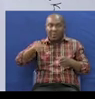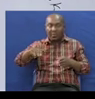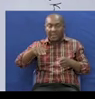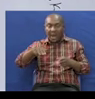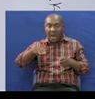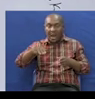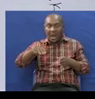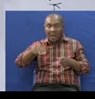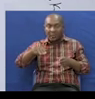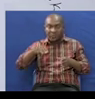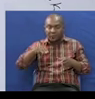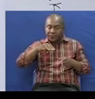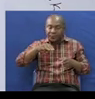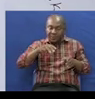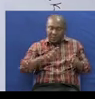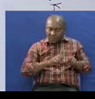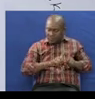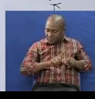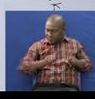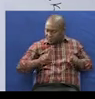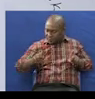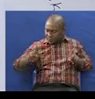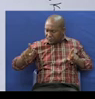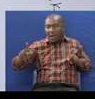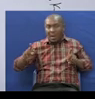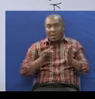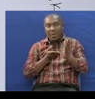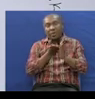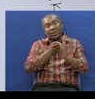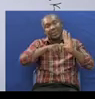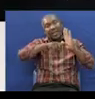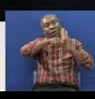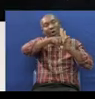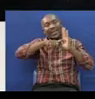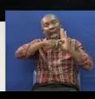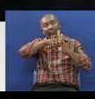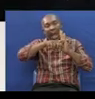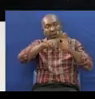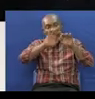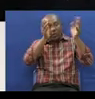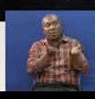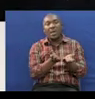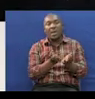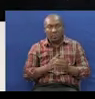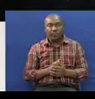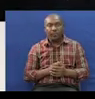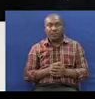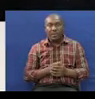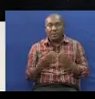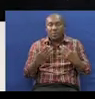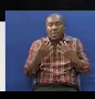40,000 kilometers. This is the circumference through the center of it, or we can say through the